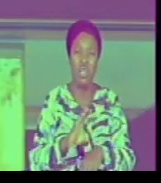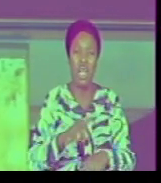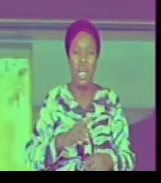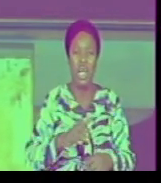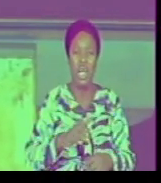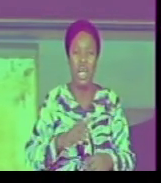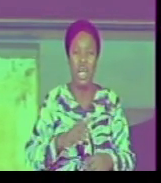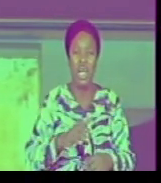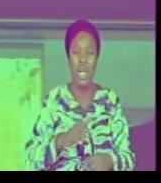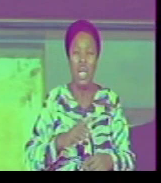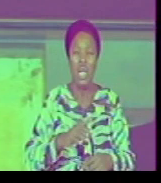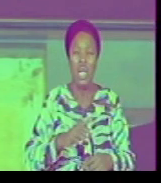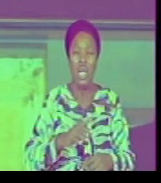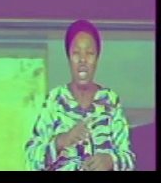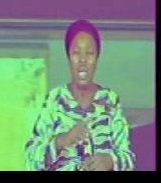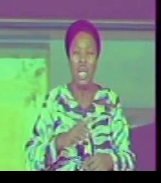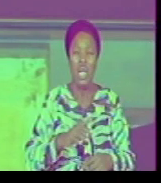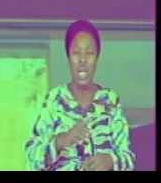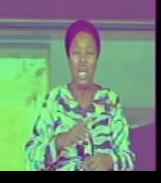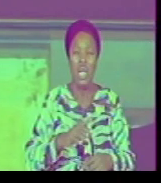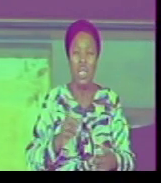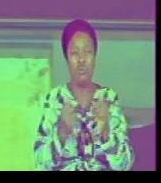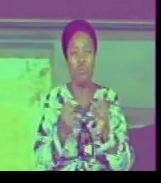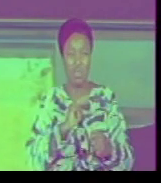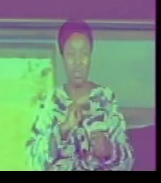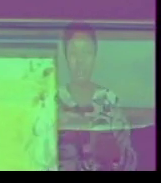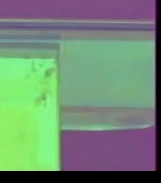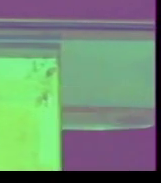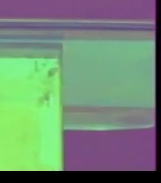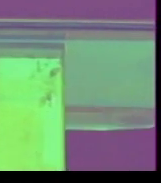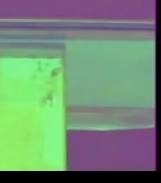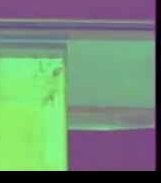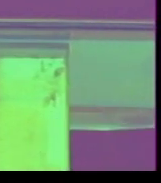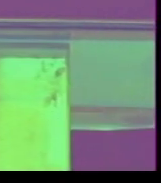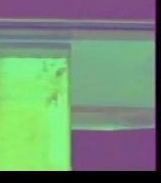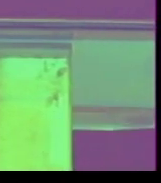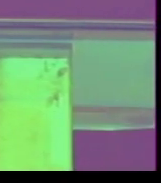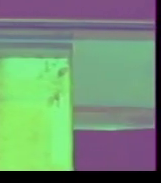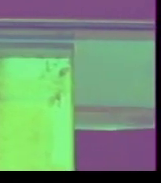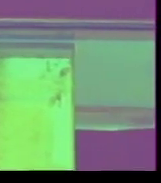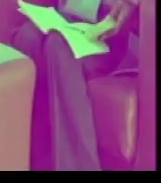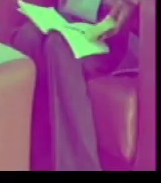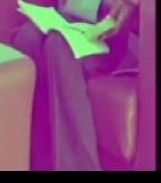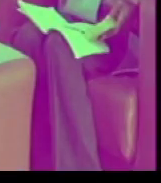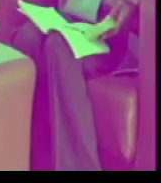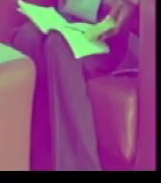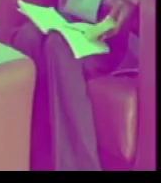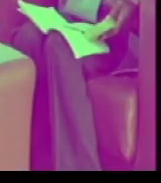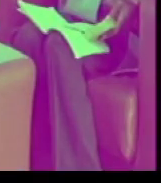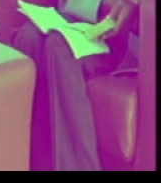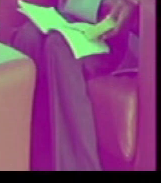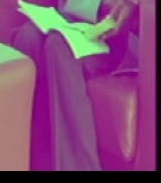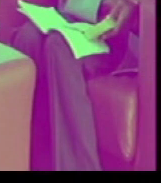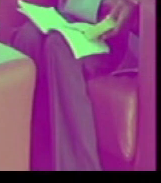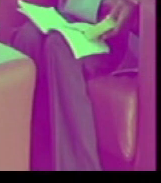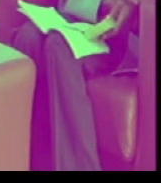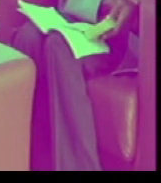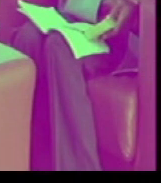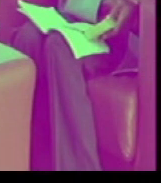you're carrying such a heavy load and then somebody is forcing you to come and do this. You do it